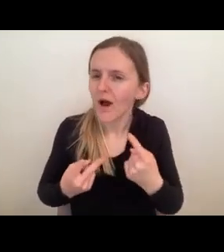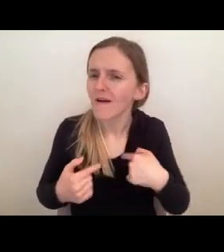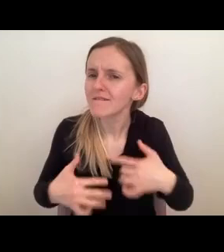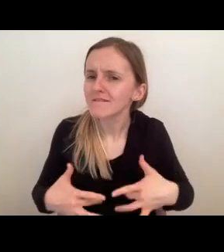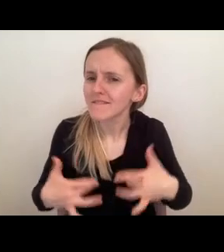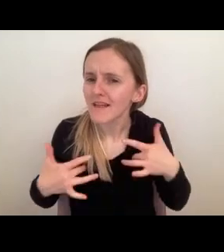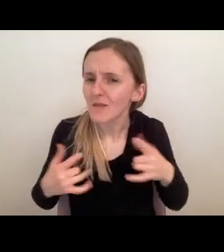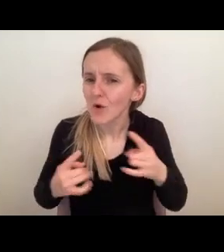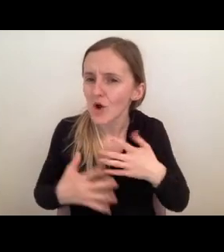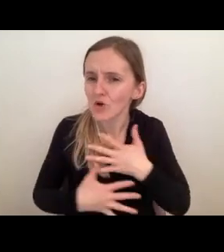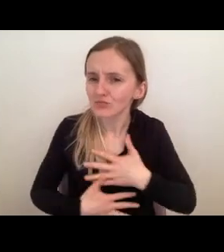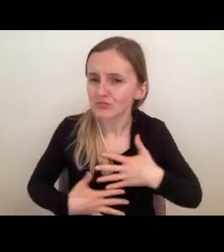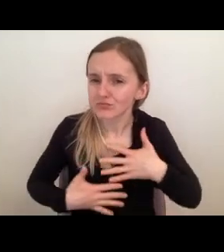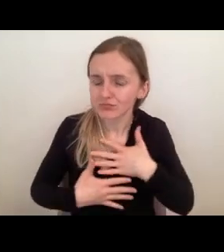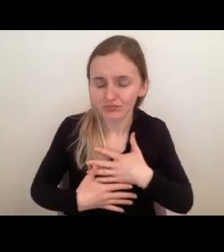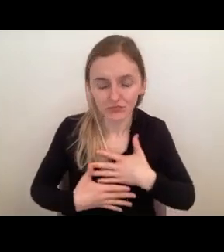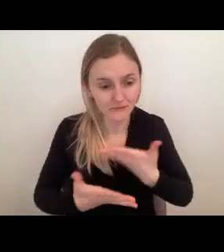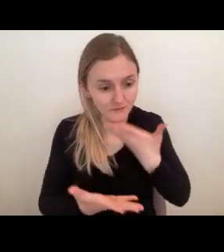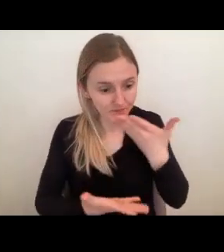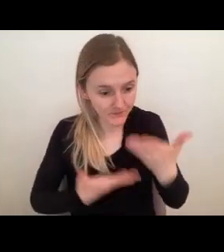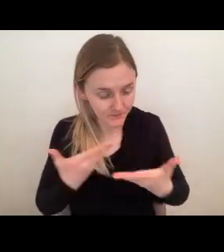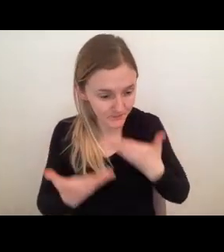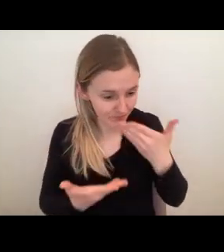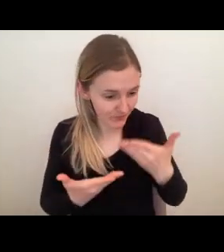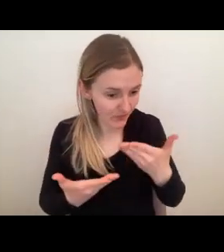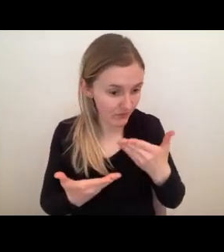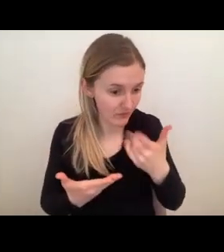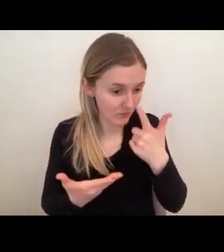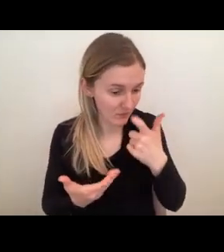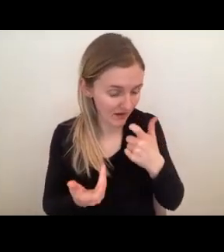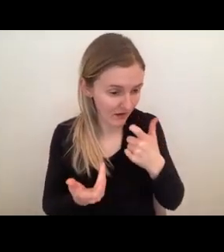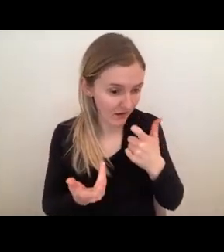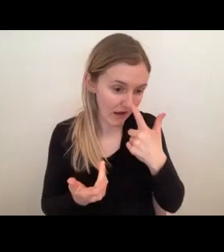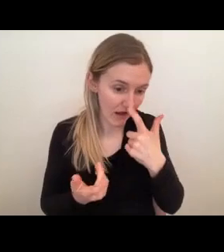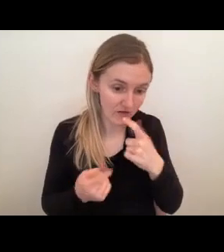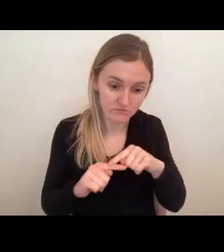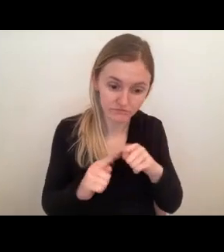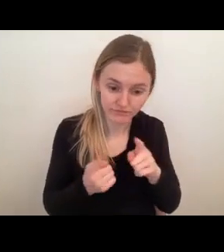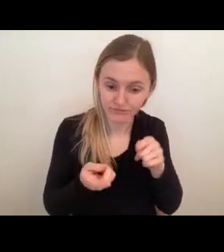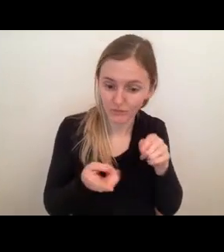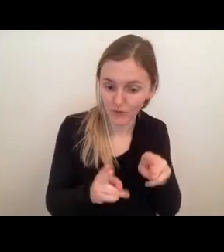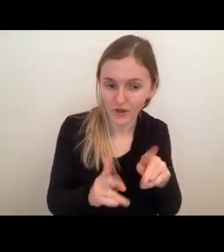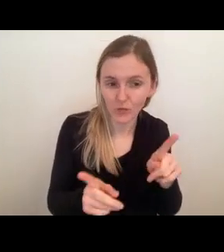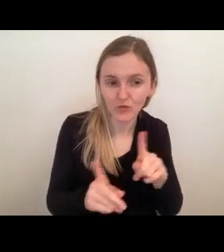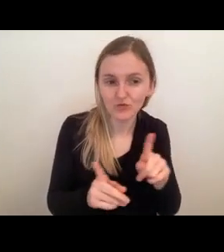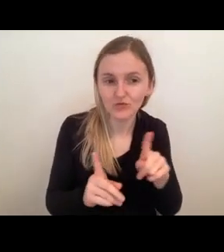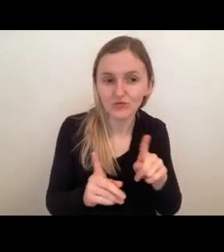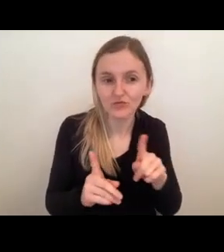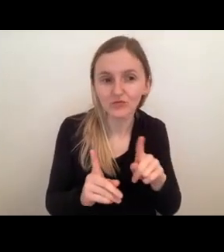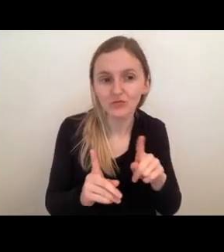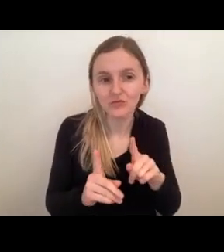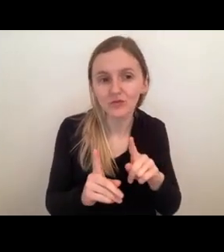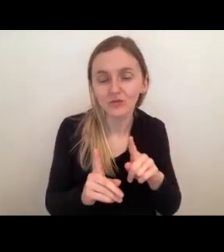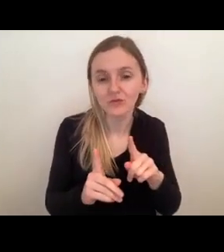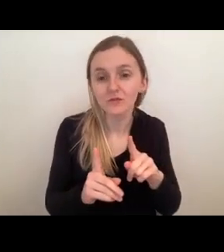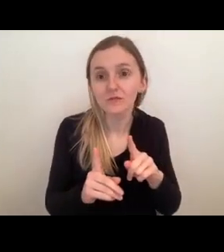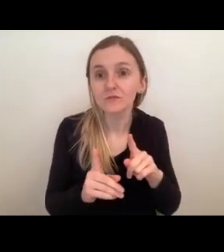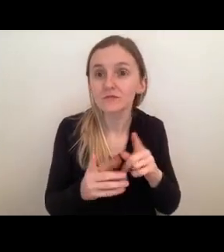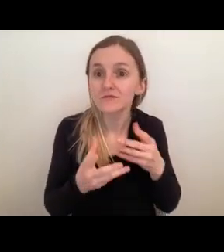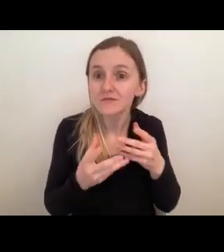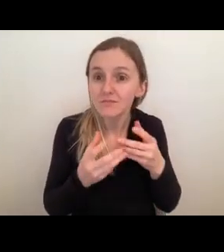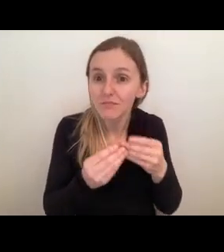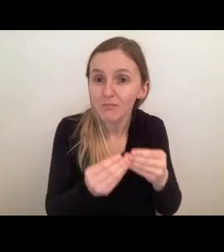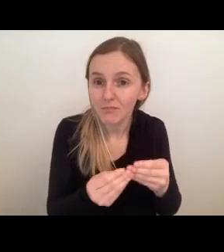might be able to do things differently, and you visualize that, support our young people visually with